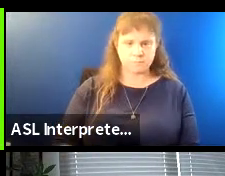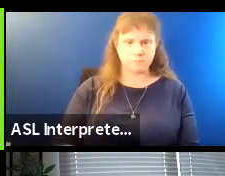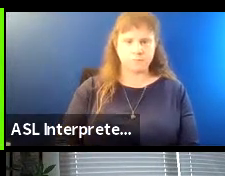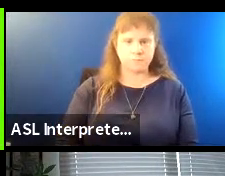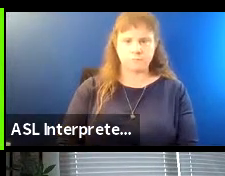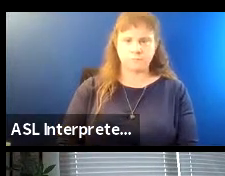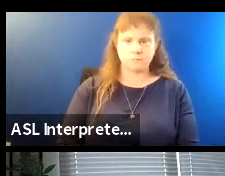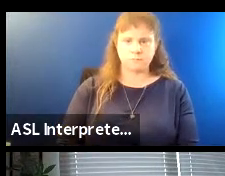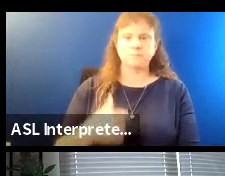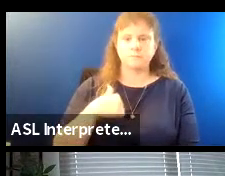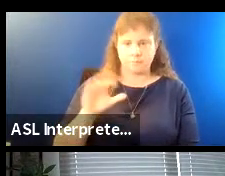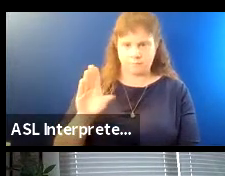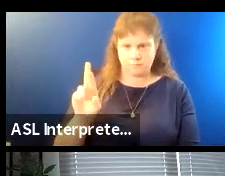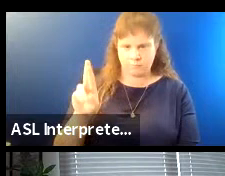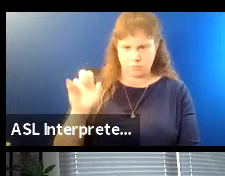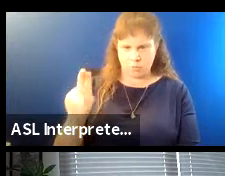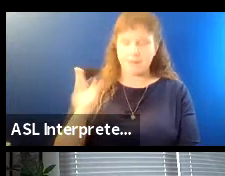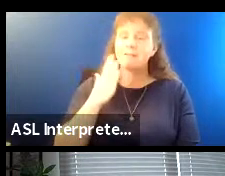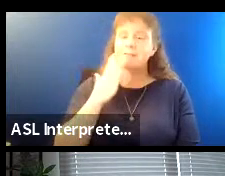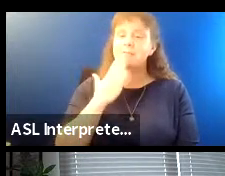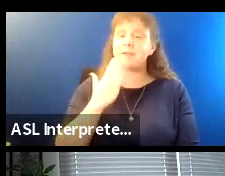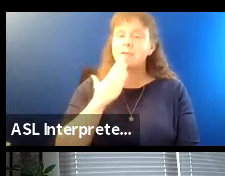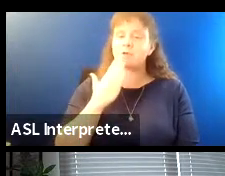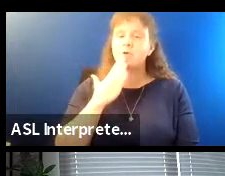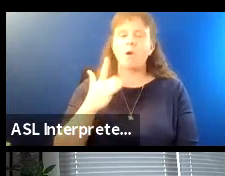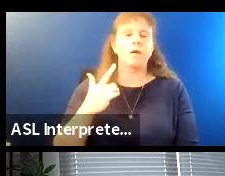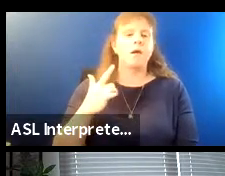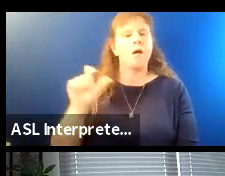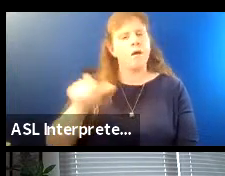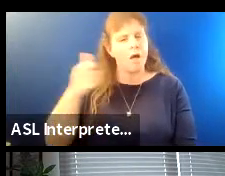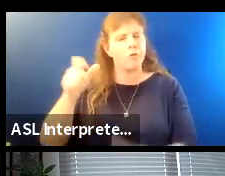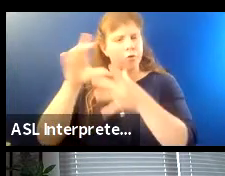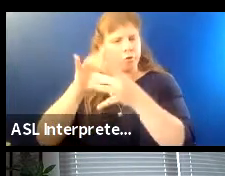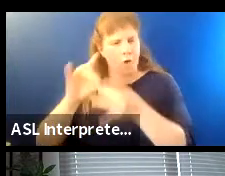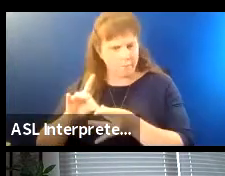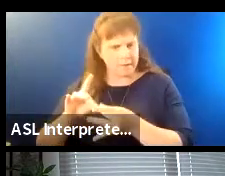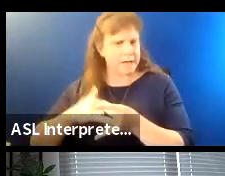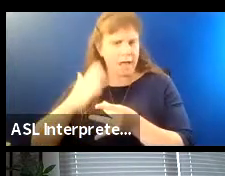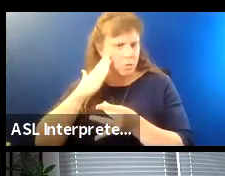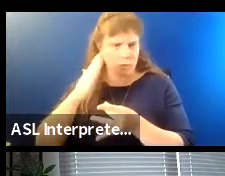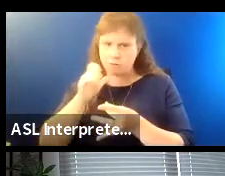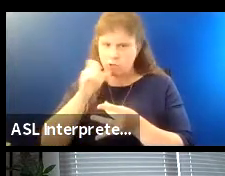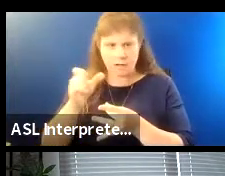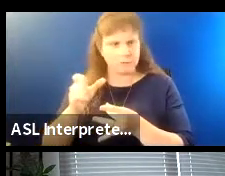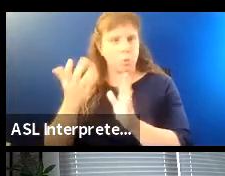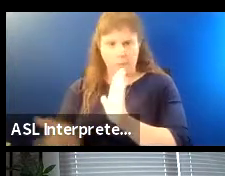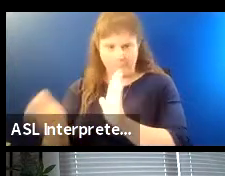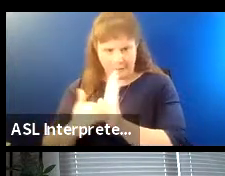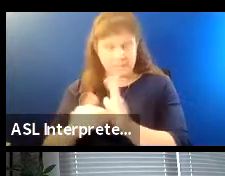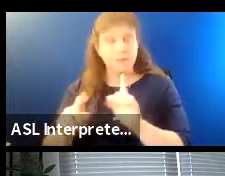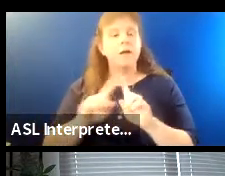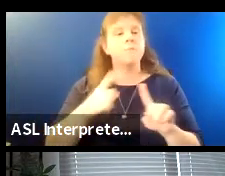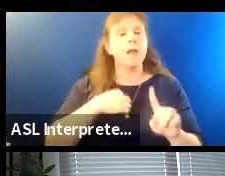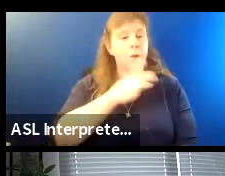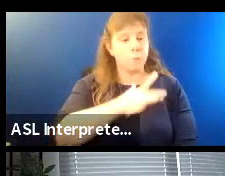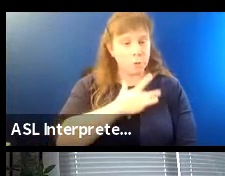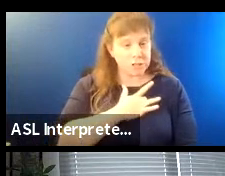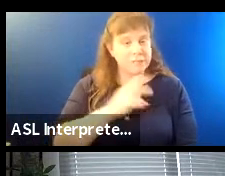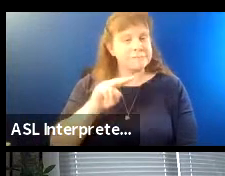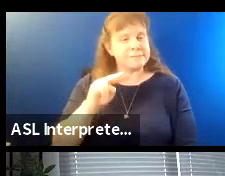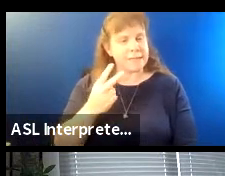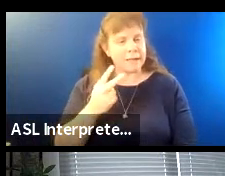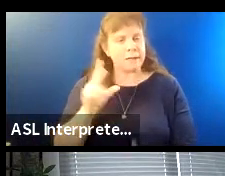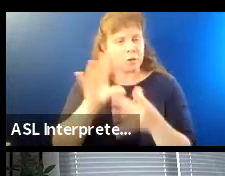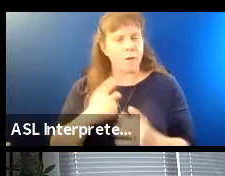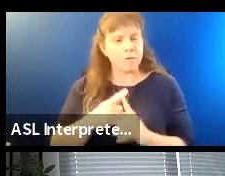Thank you, Bobby. I won't cover ground that others have spoken to already, but particularly appreciate and would second the comments from folks